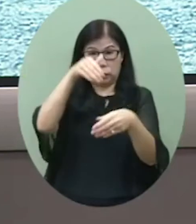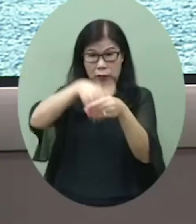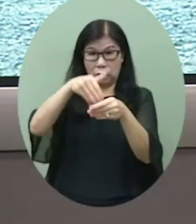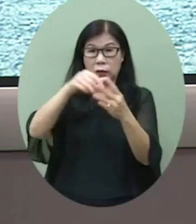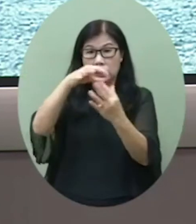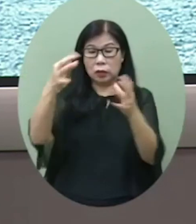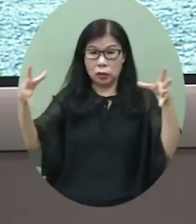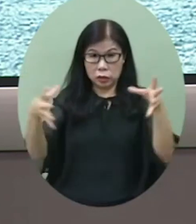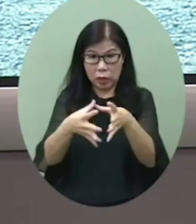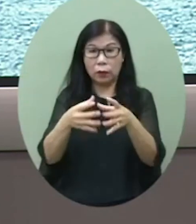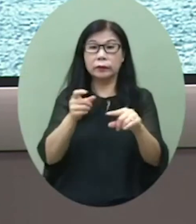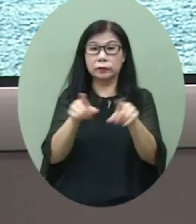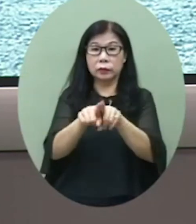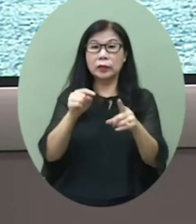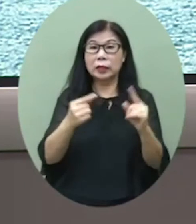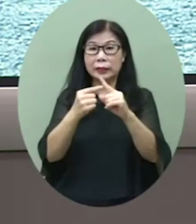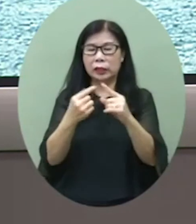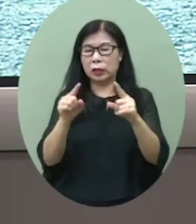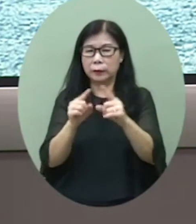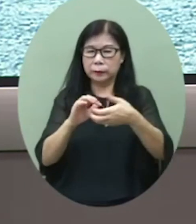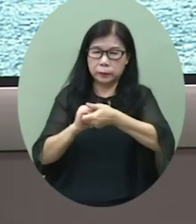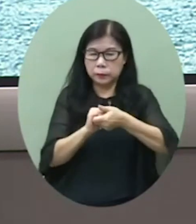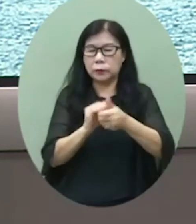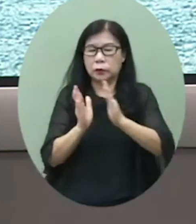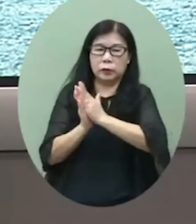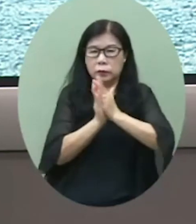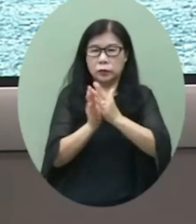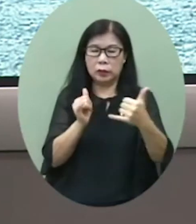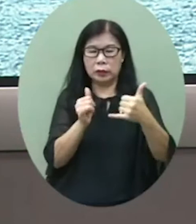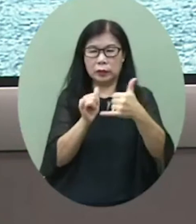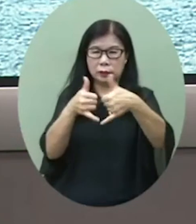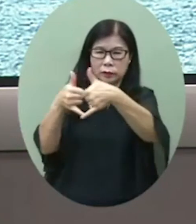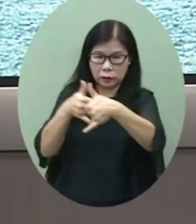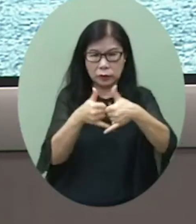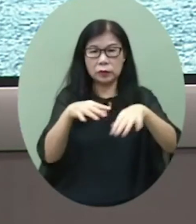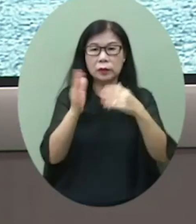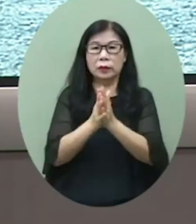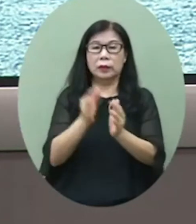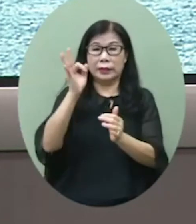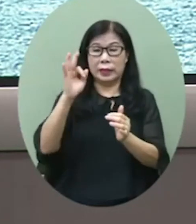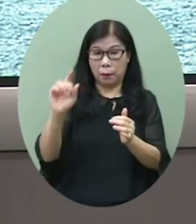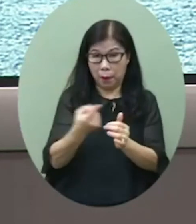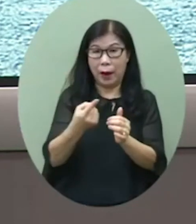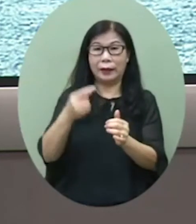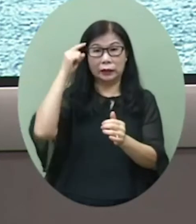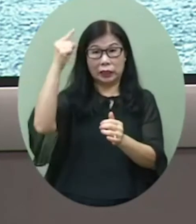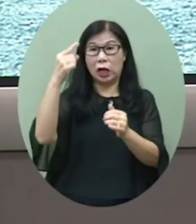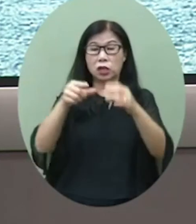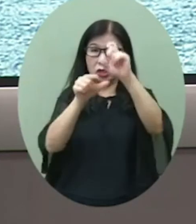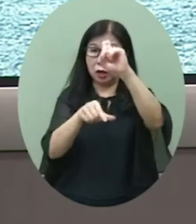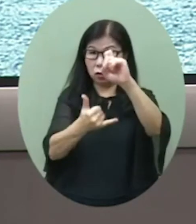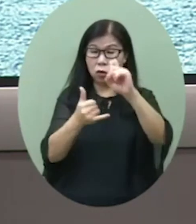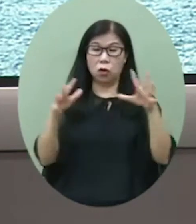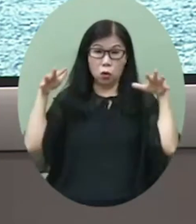2016 LegCo elections. You see this large number of people gathering and then people coming into contact cannot be avoided.